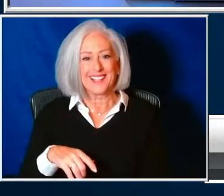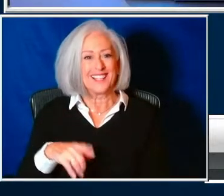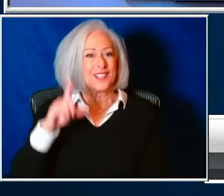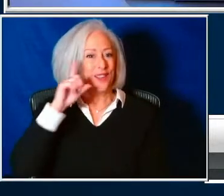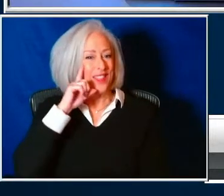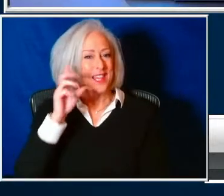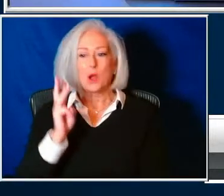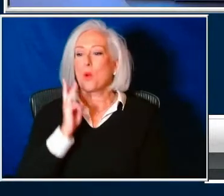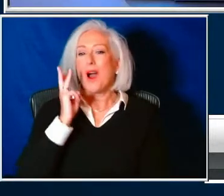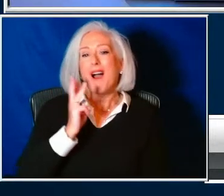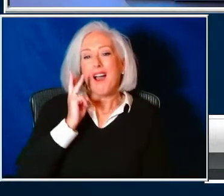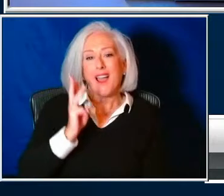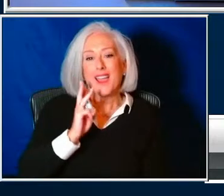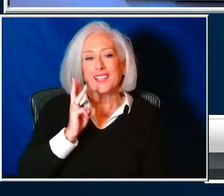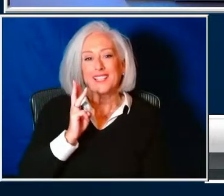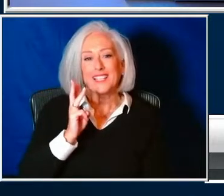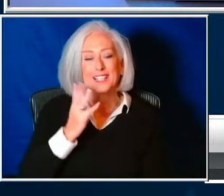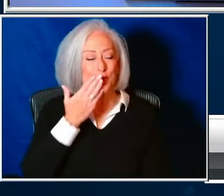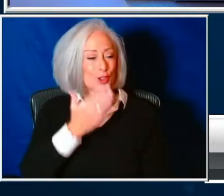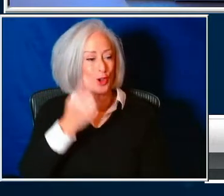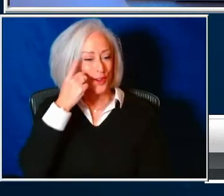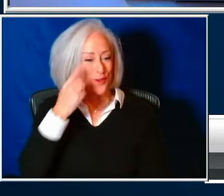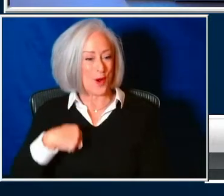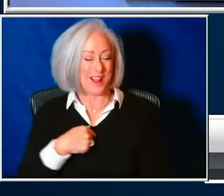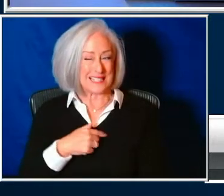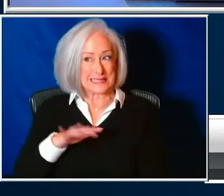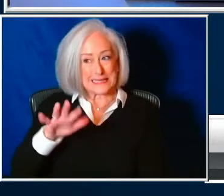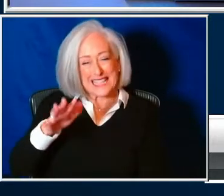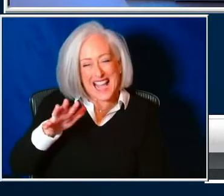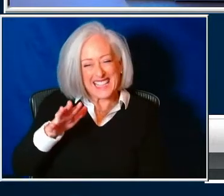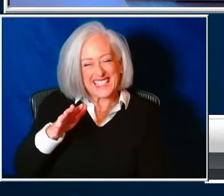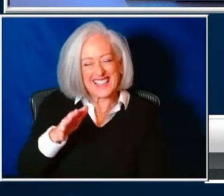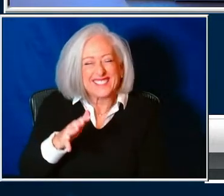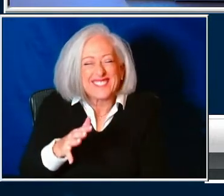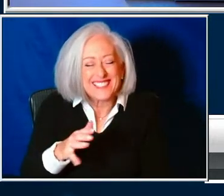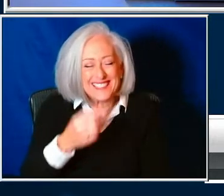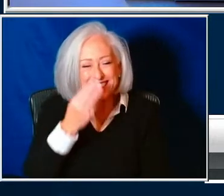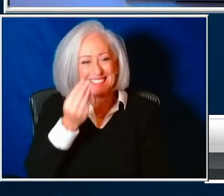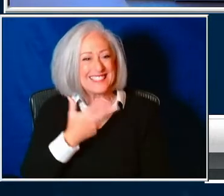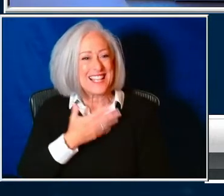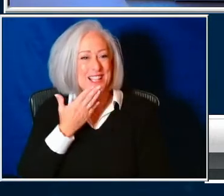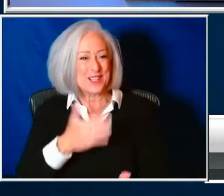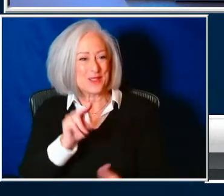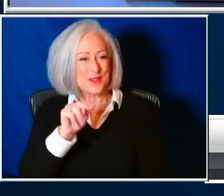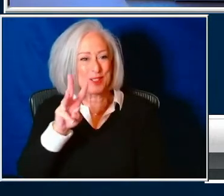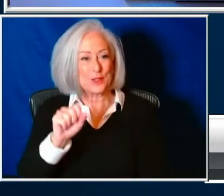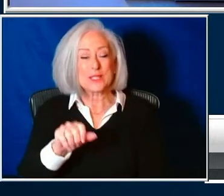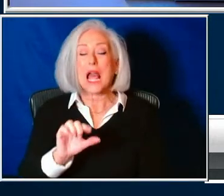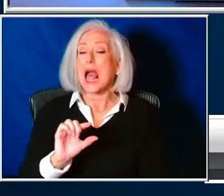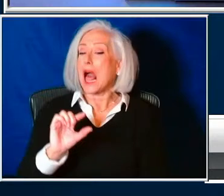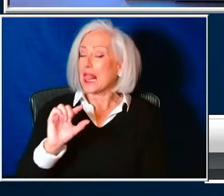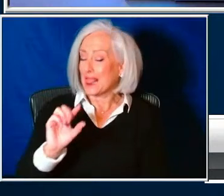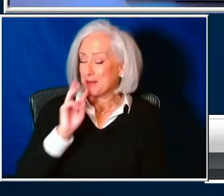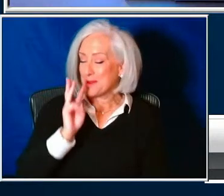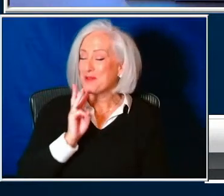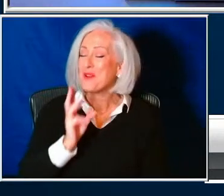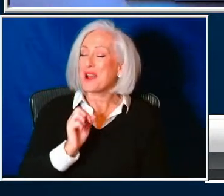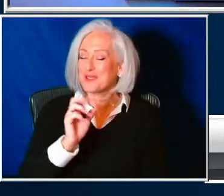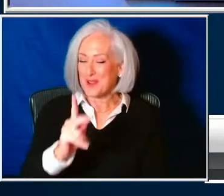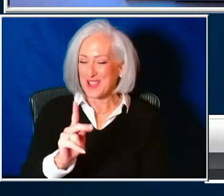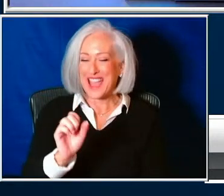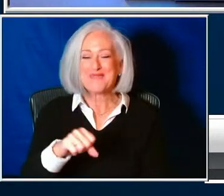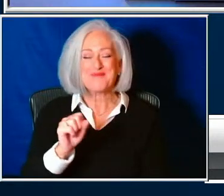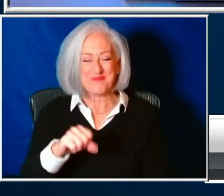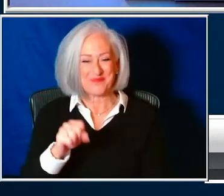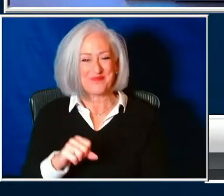being good for us, kind of, In right? moderation. Please give us some good news there, Shirley, right? Say in moderation. In moderation. There could be some benefits. Of course. And Jill, I